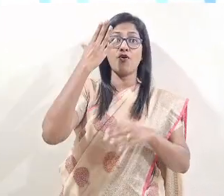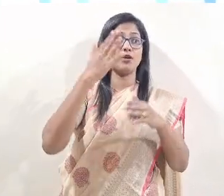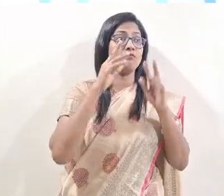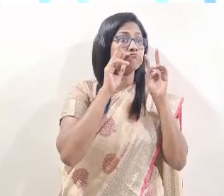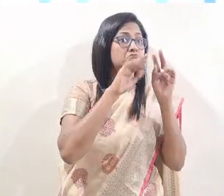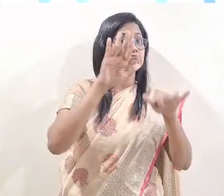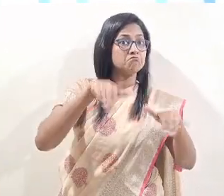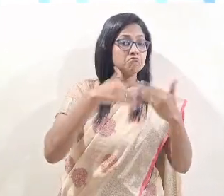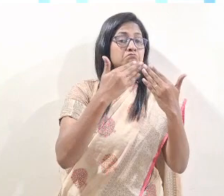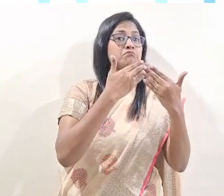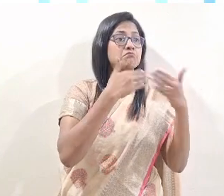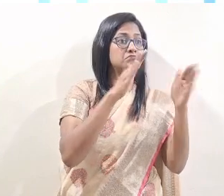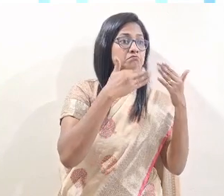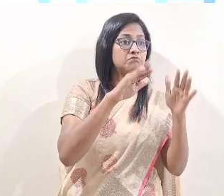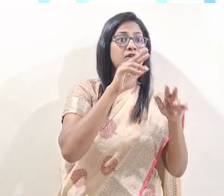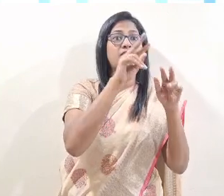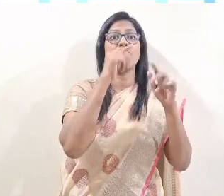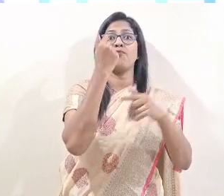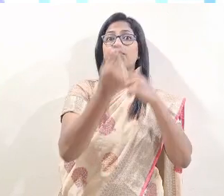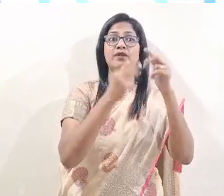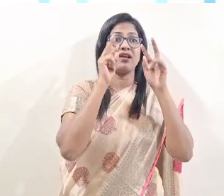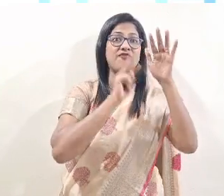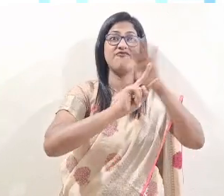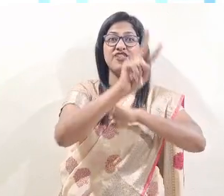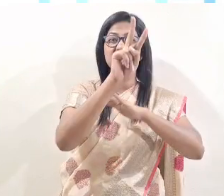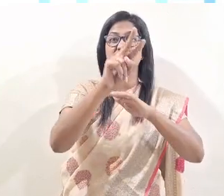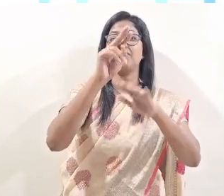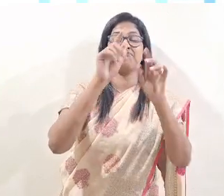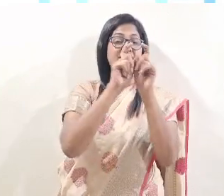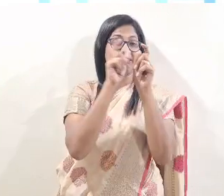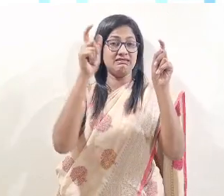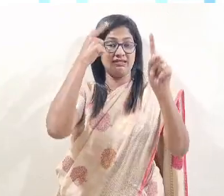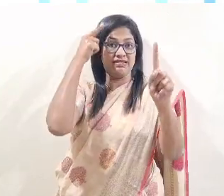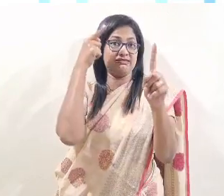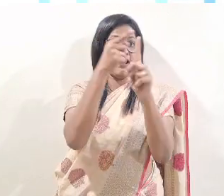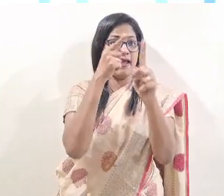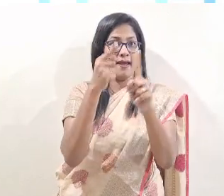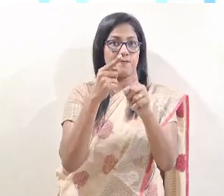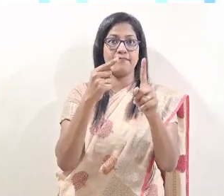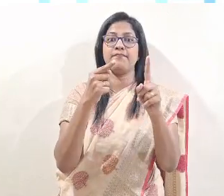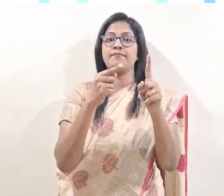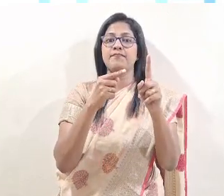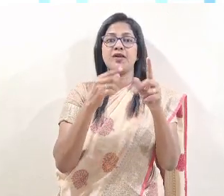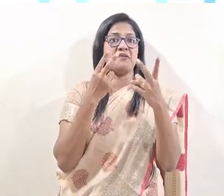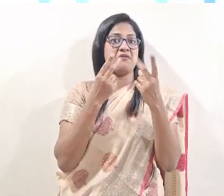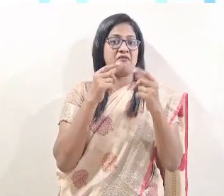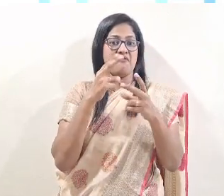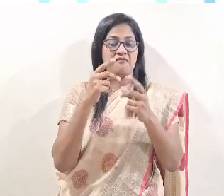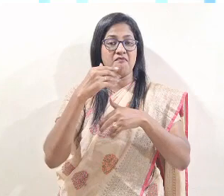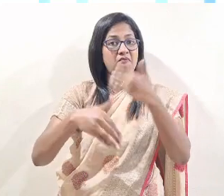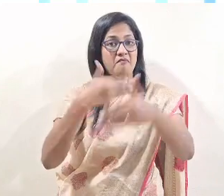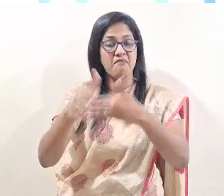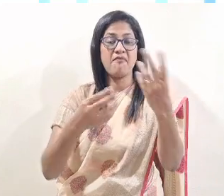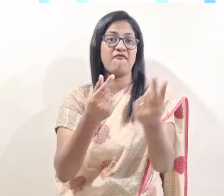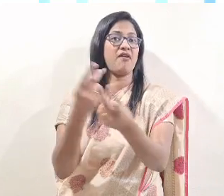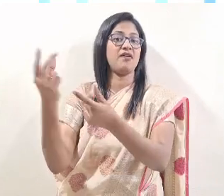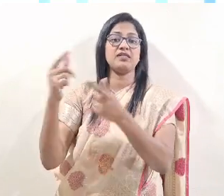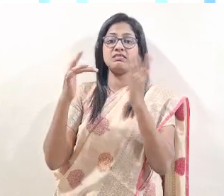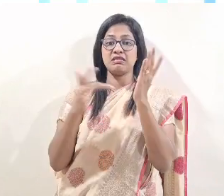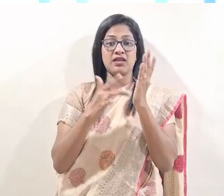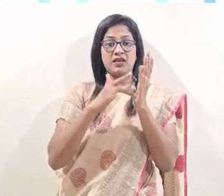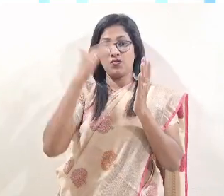very impressed by the political vision, by the clear targets, by the speed of implementation, by the